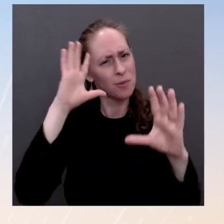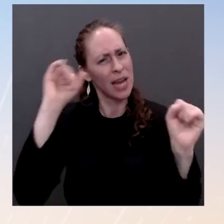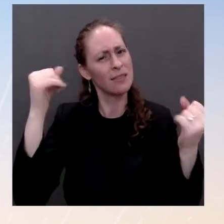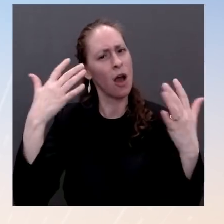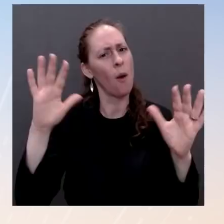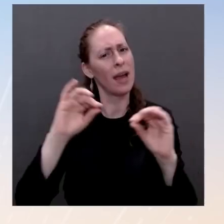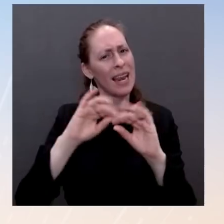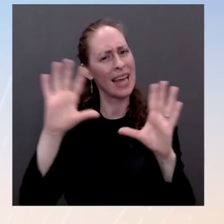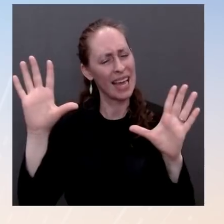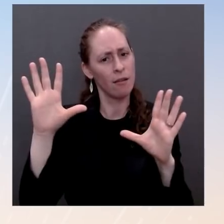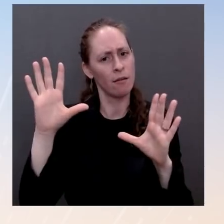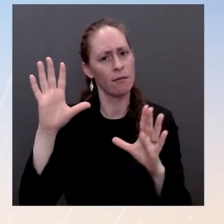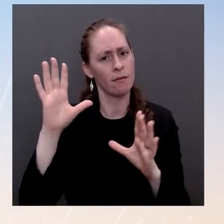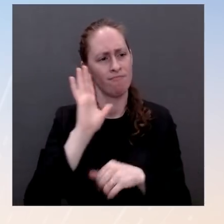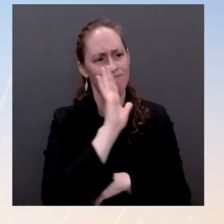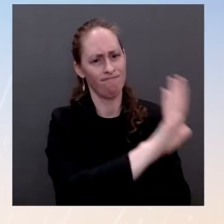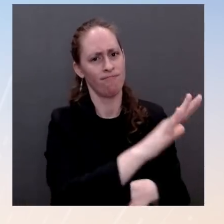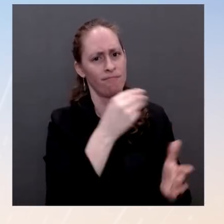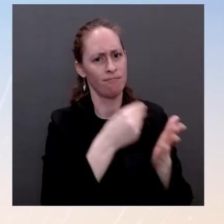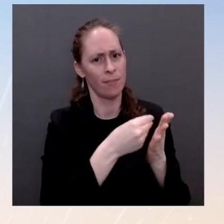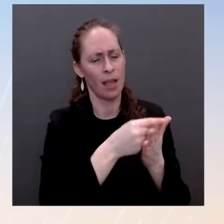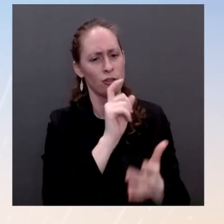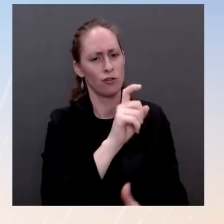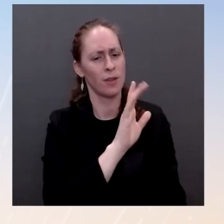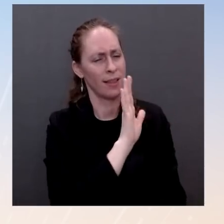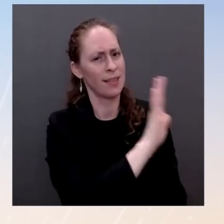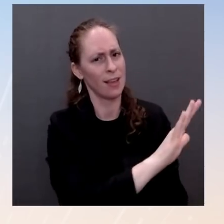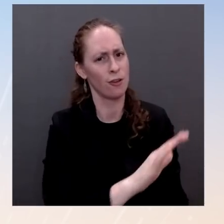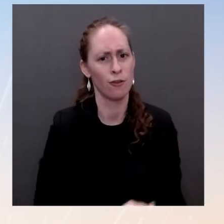everyone. Thanks, Jen. Will President